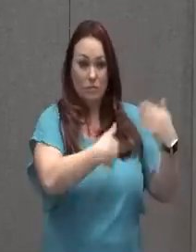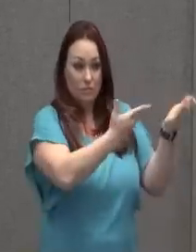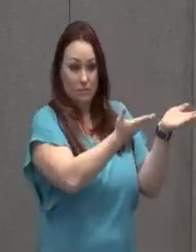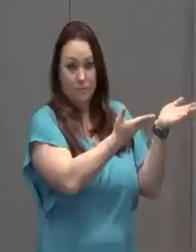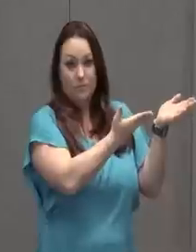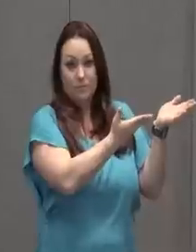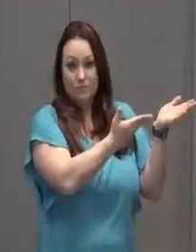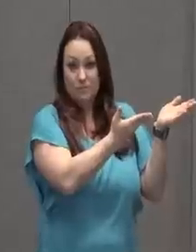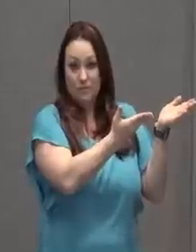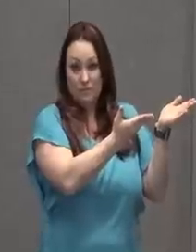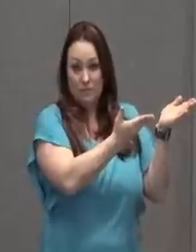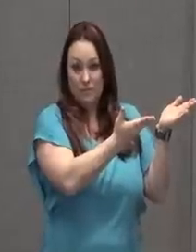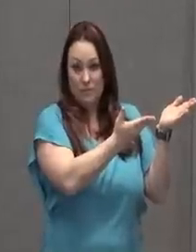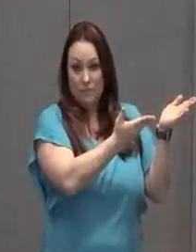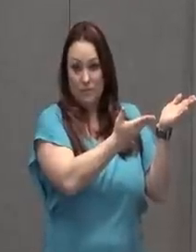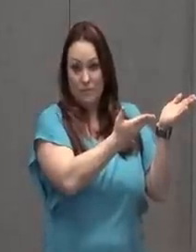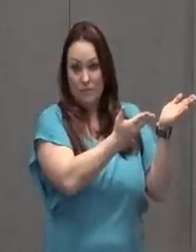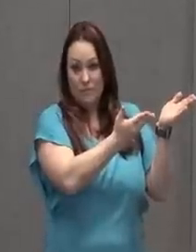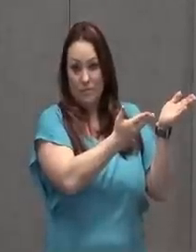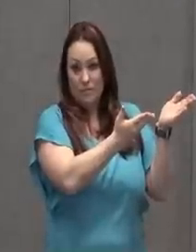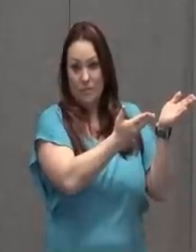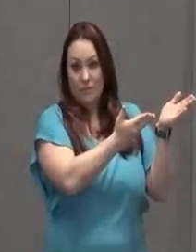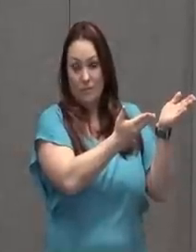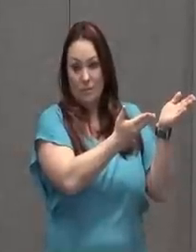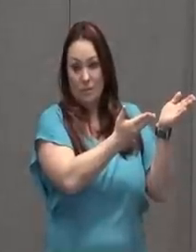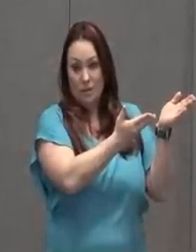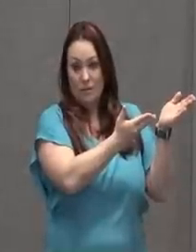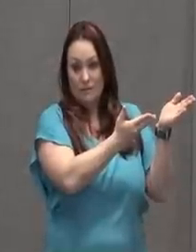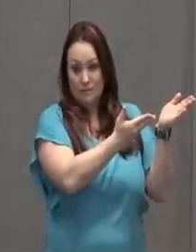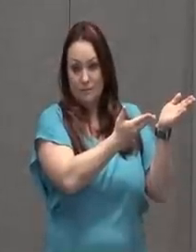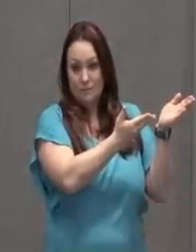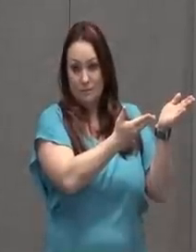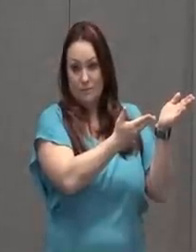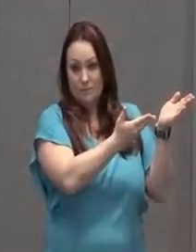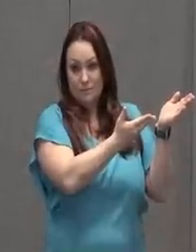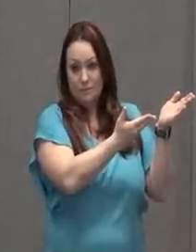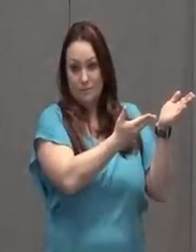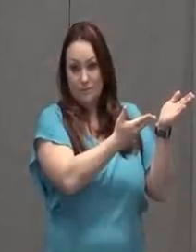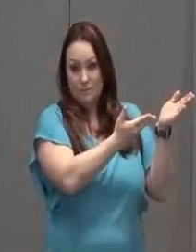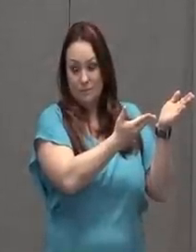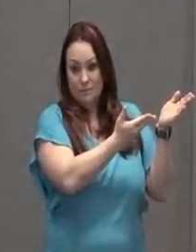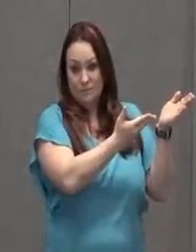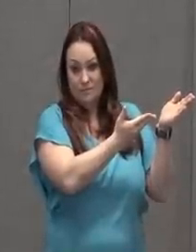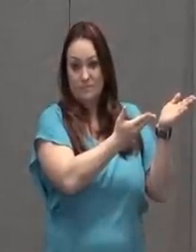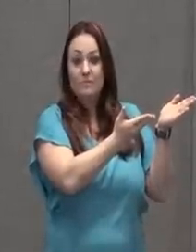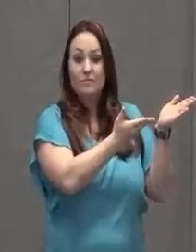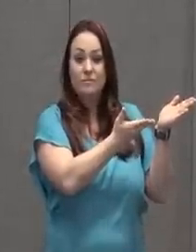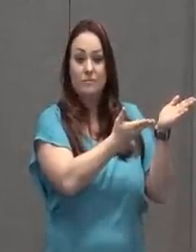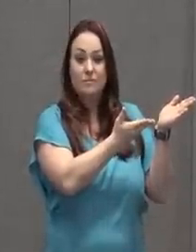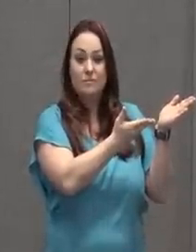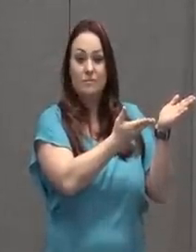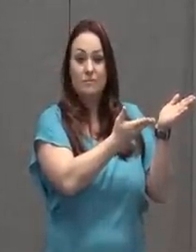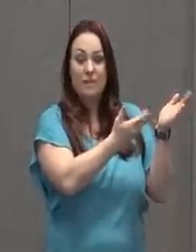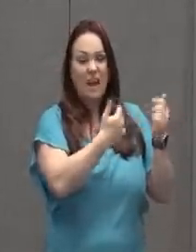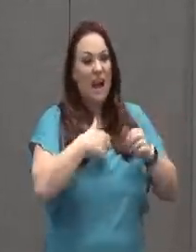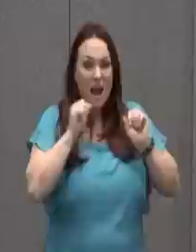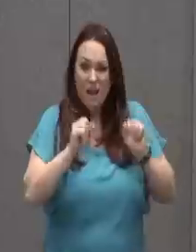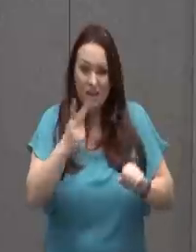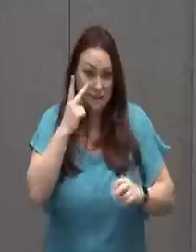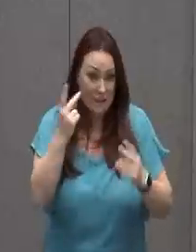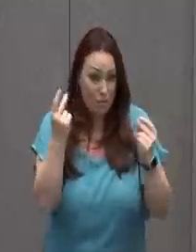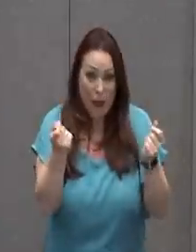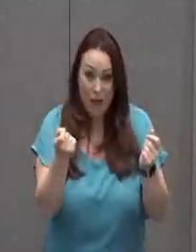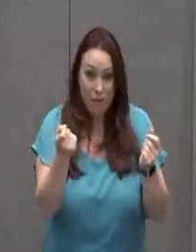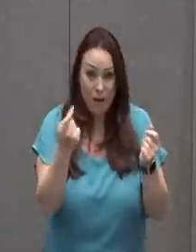right away what it was for me. So I'm going to see what you see first, what your